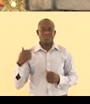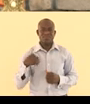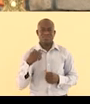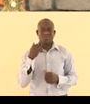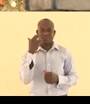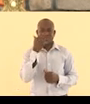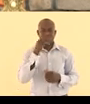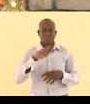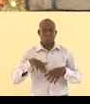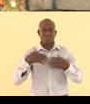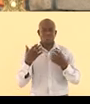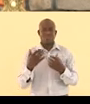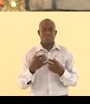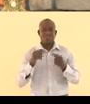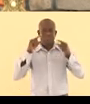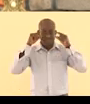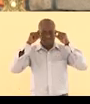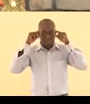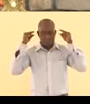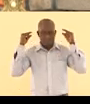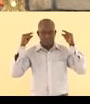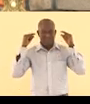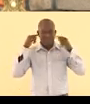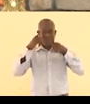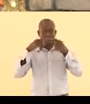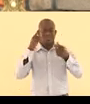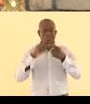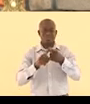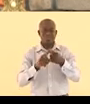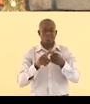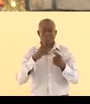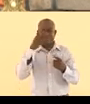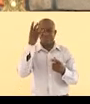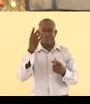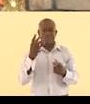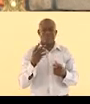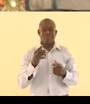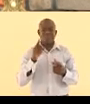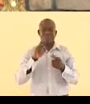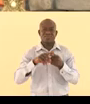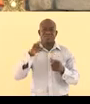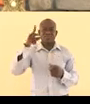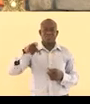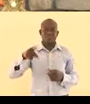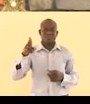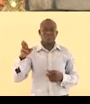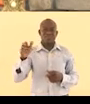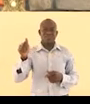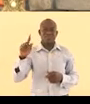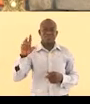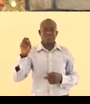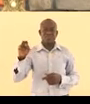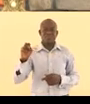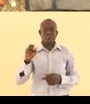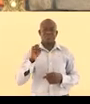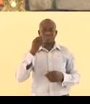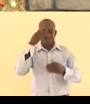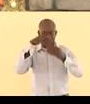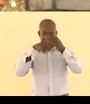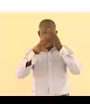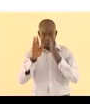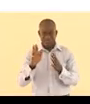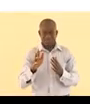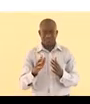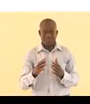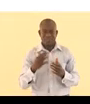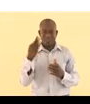You see how Moses went to speak to Pharaoh like a prophet. God calls Moses to go and confront Pharaoh